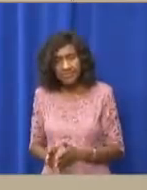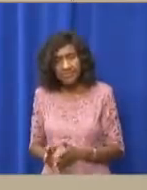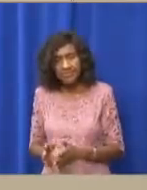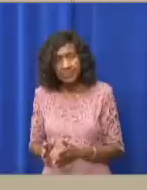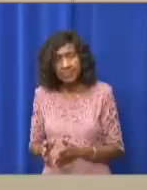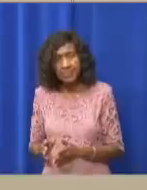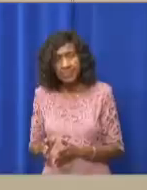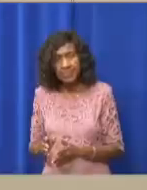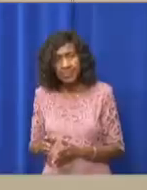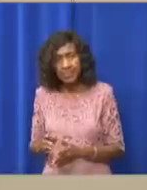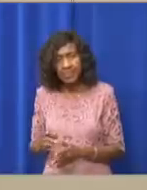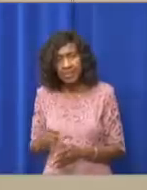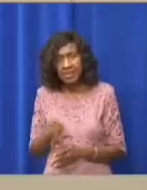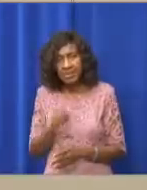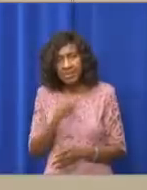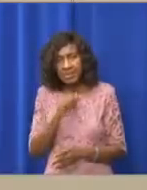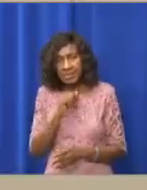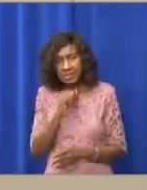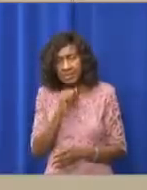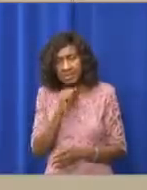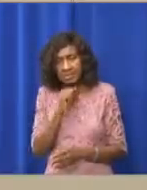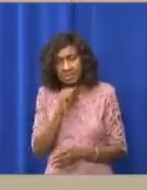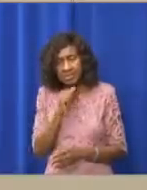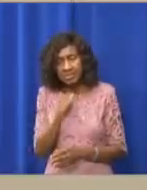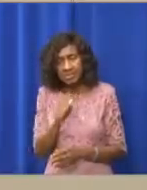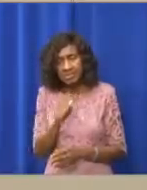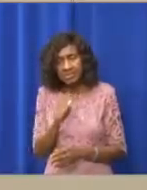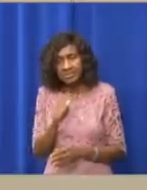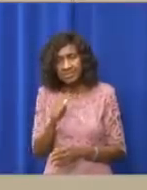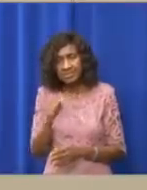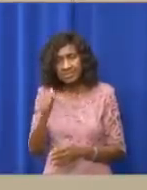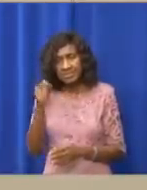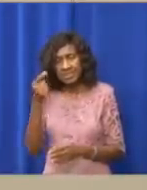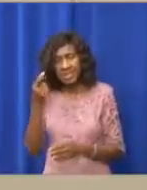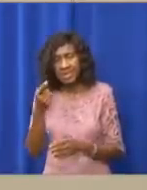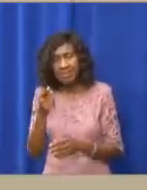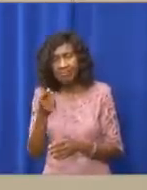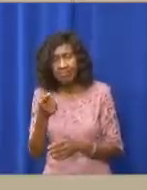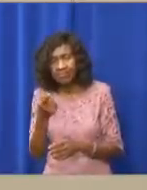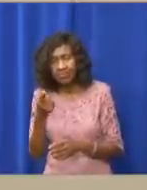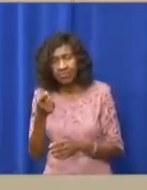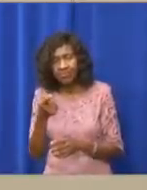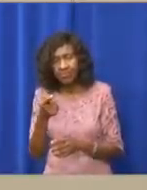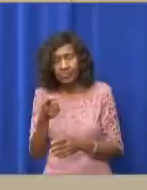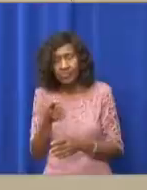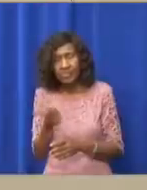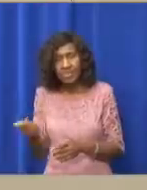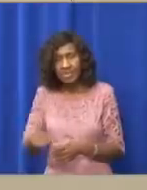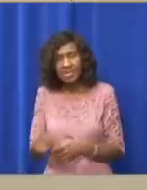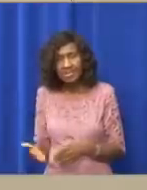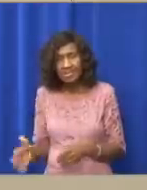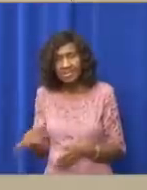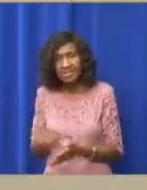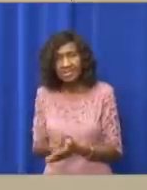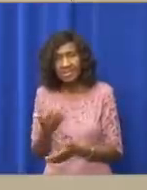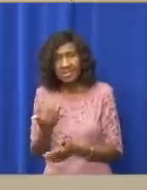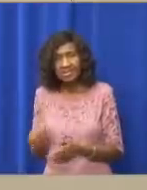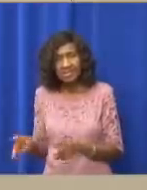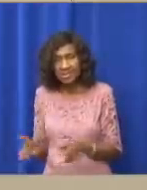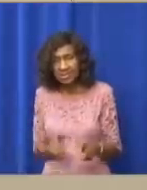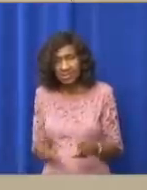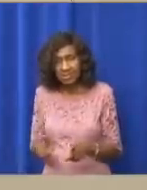service. It's not their fault they're not providing the service. It's the circumstances. So I've spoken to the Deputy Governor today about